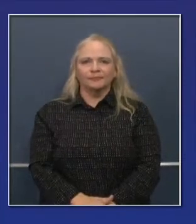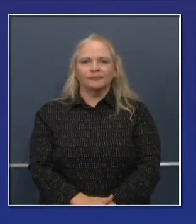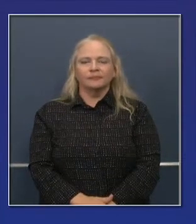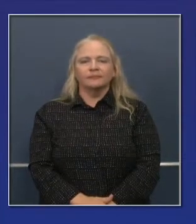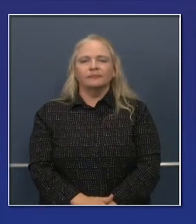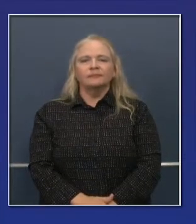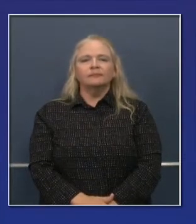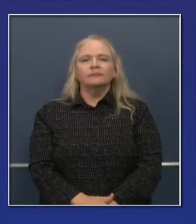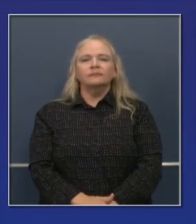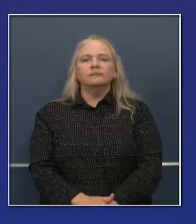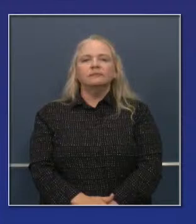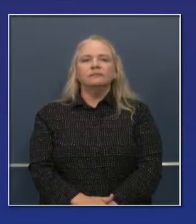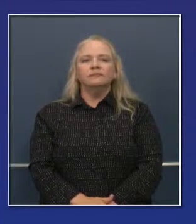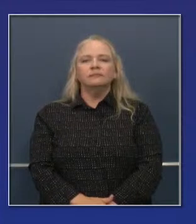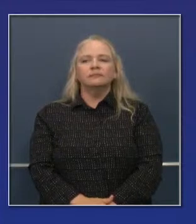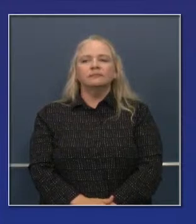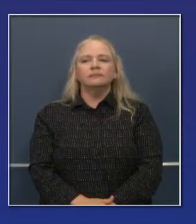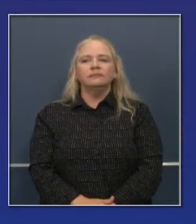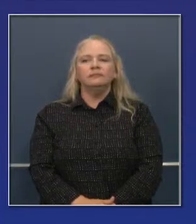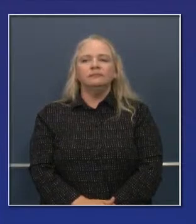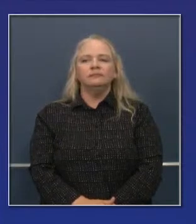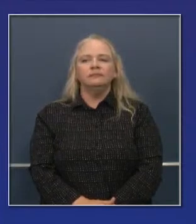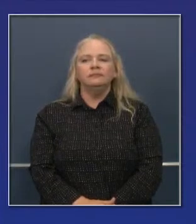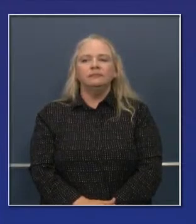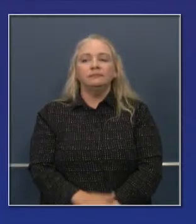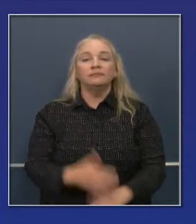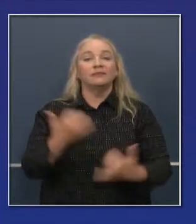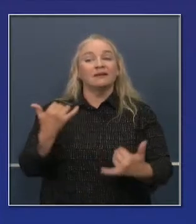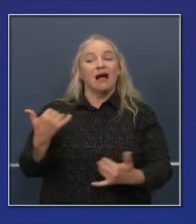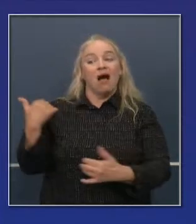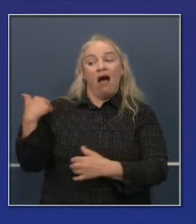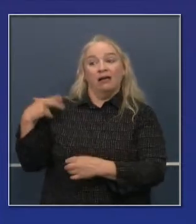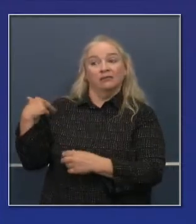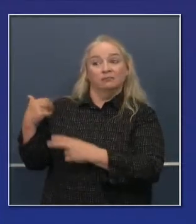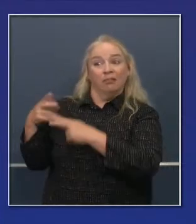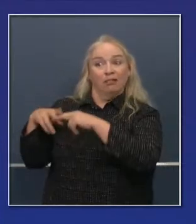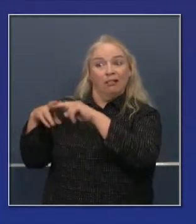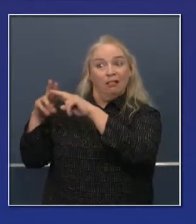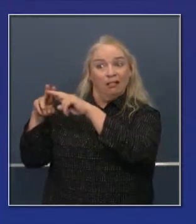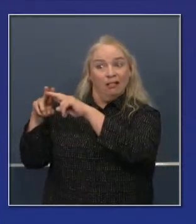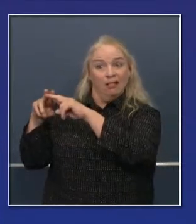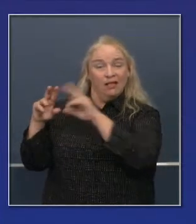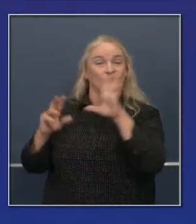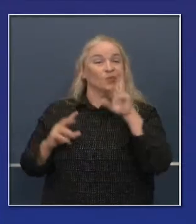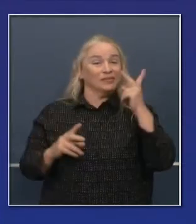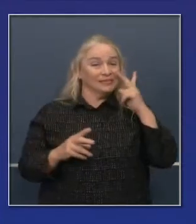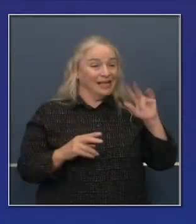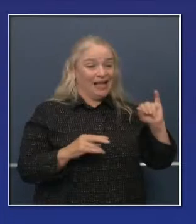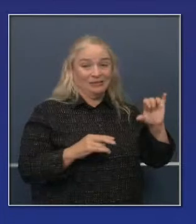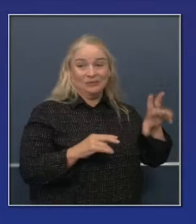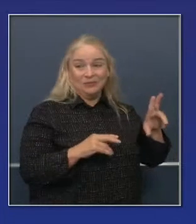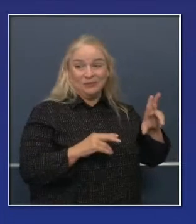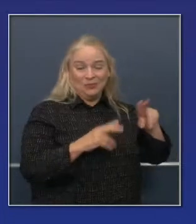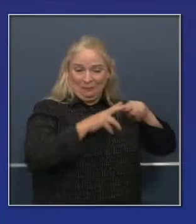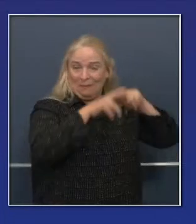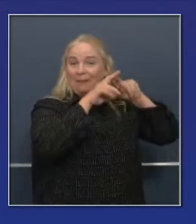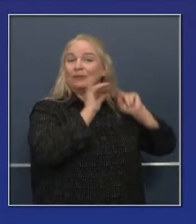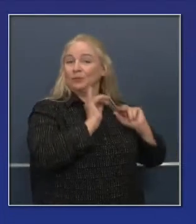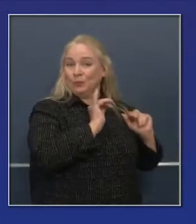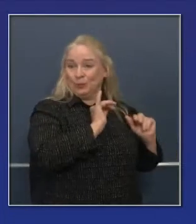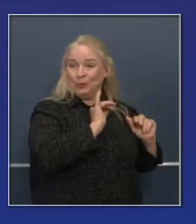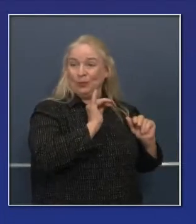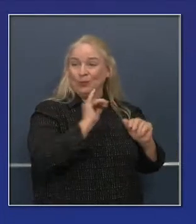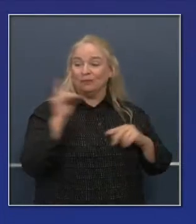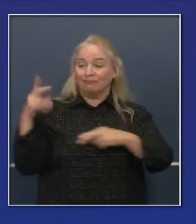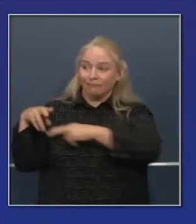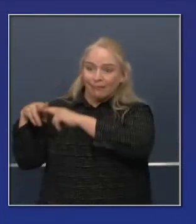period. Hospitalizations go up. Invariably, we'll start to see ICU admissions begin to increase. You'll see